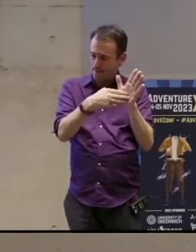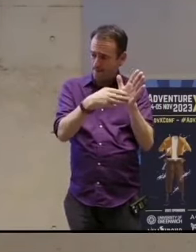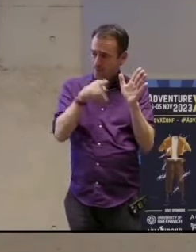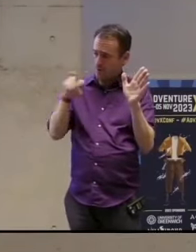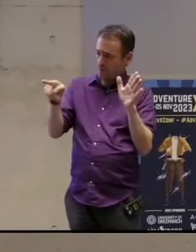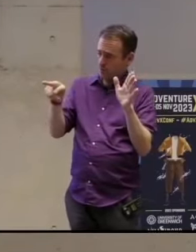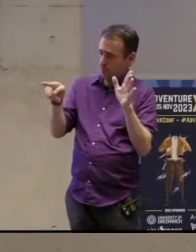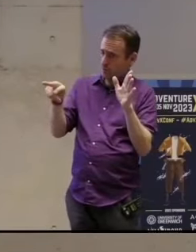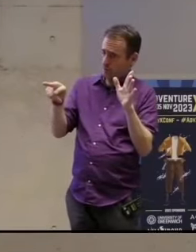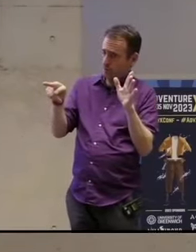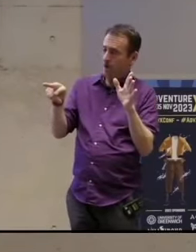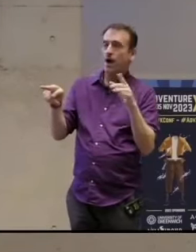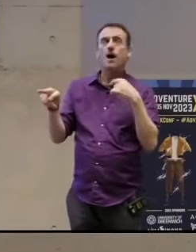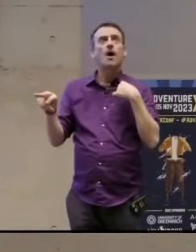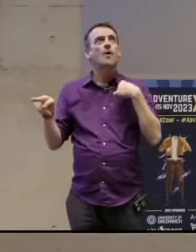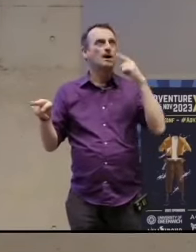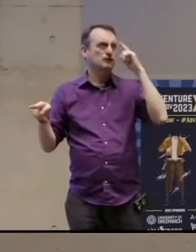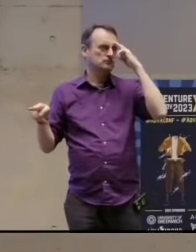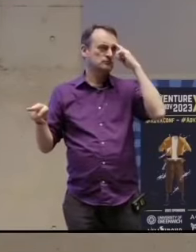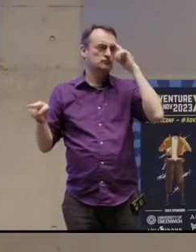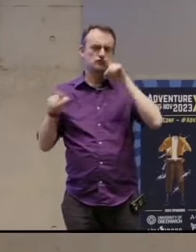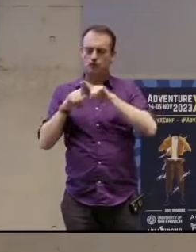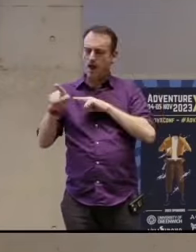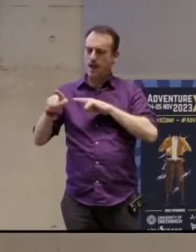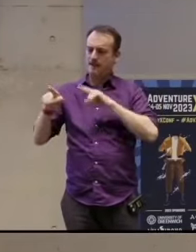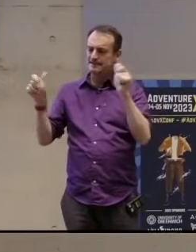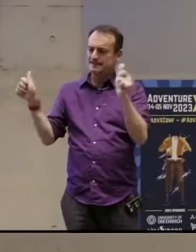how I'm trying to phrase my question.